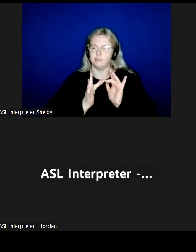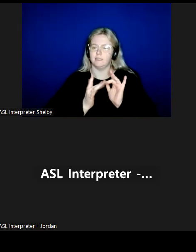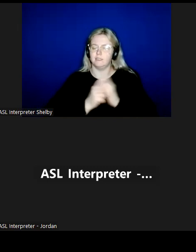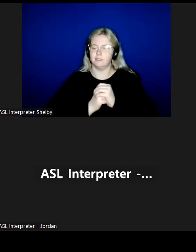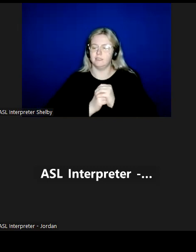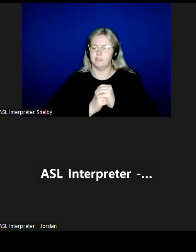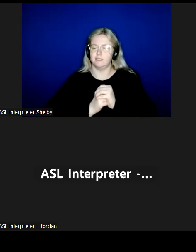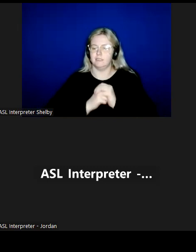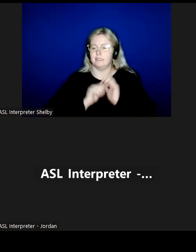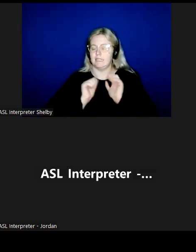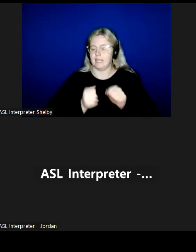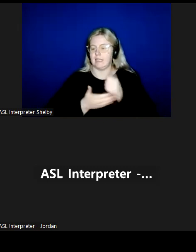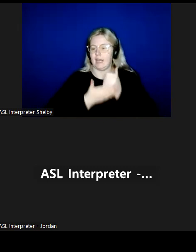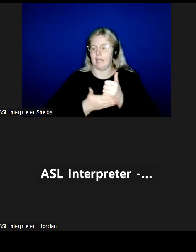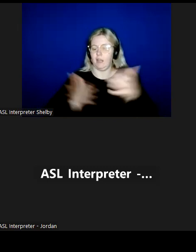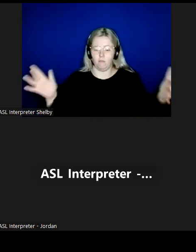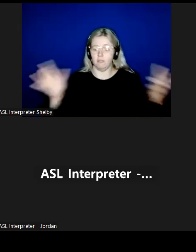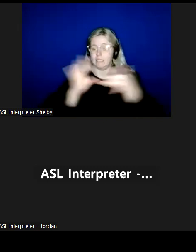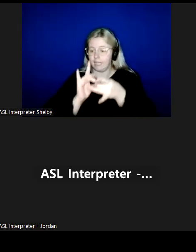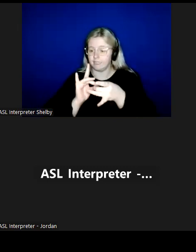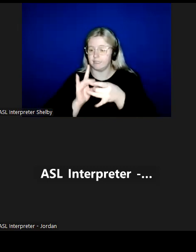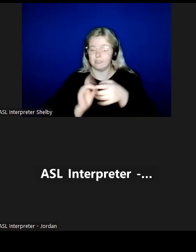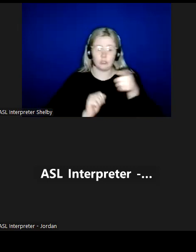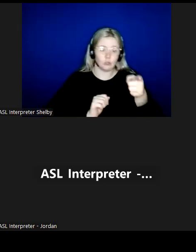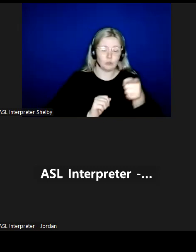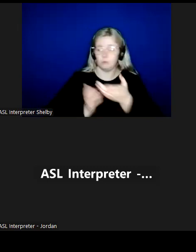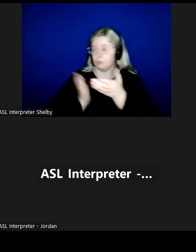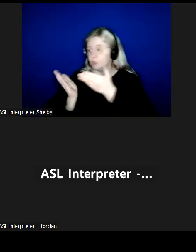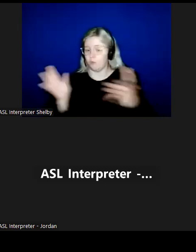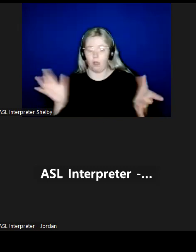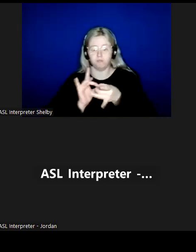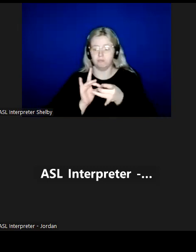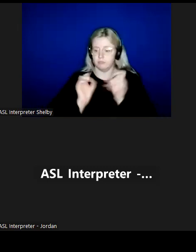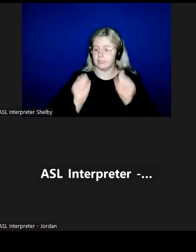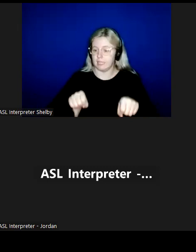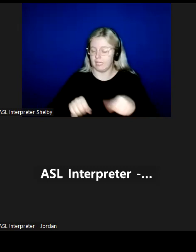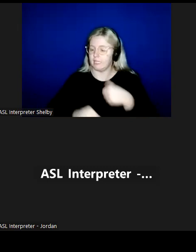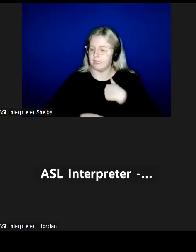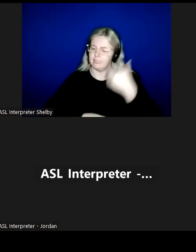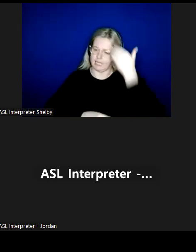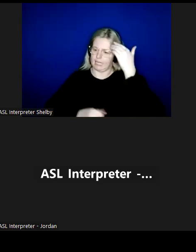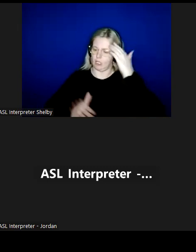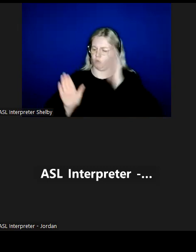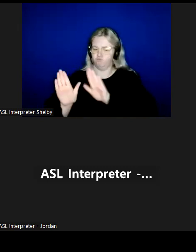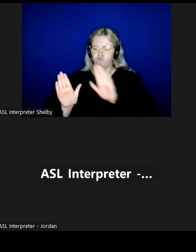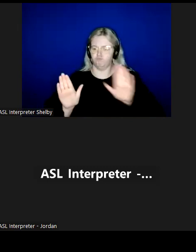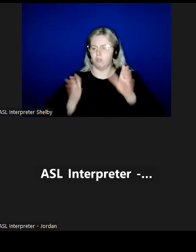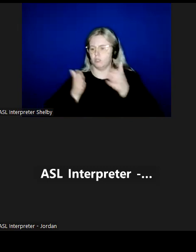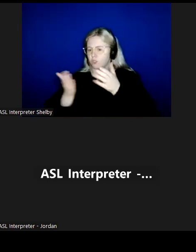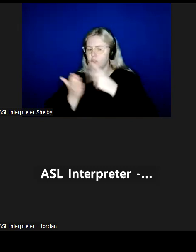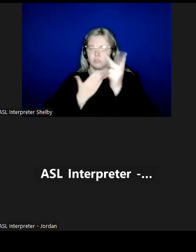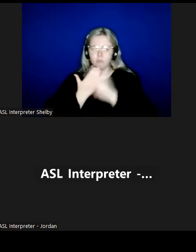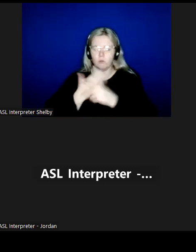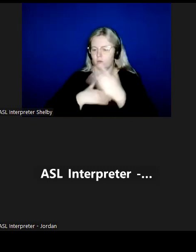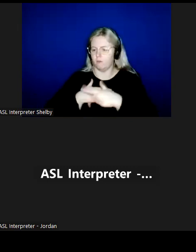that I can help connect people with the service that they might need. So I do know the ins and outs of all of that, to help